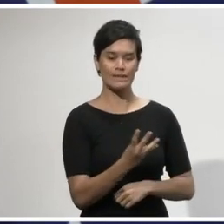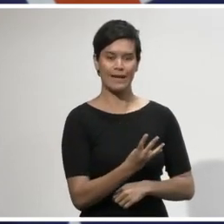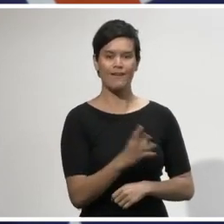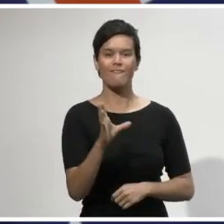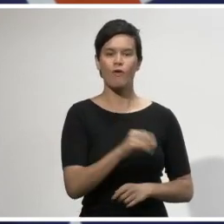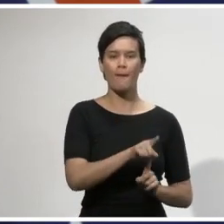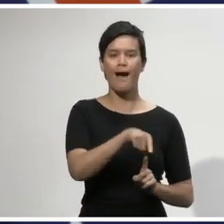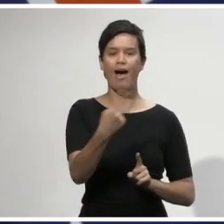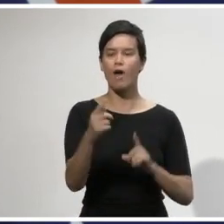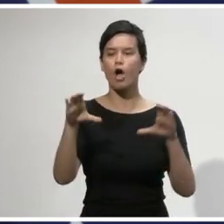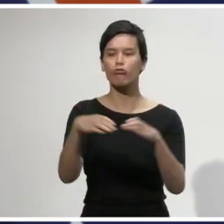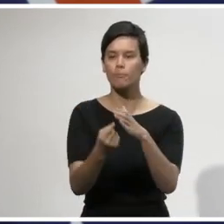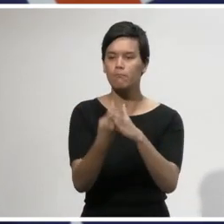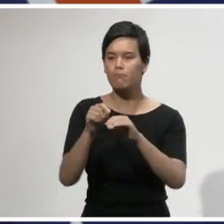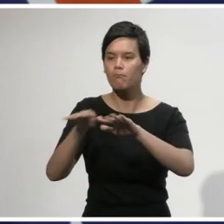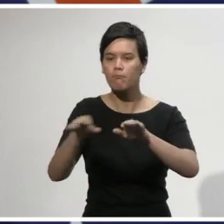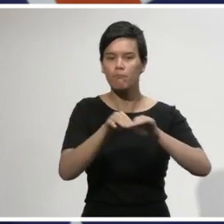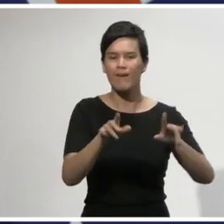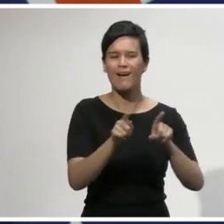with investigations ongoing.